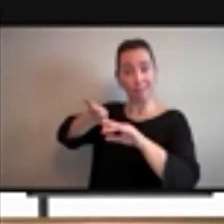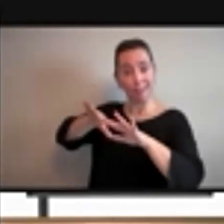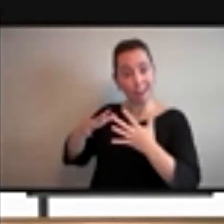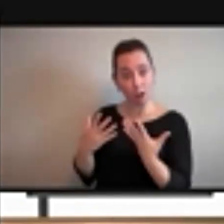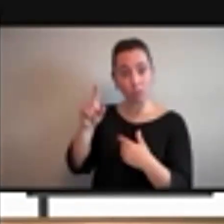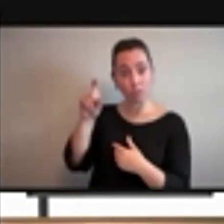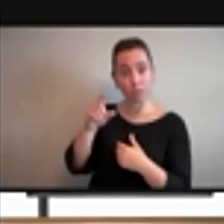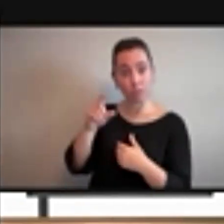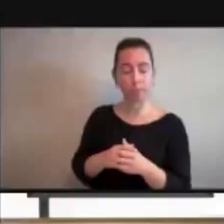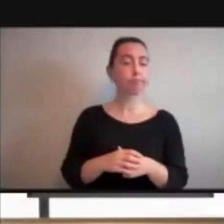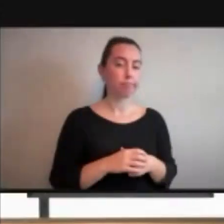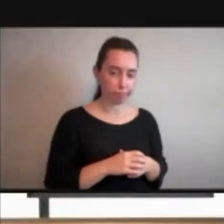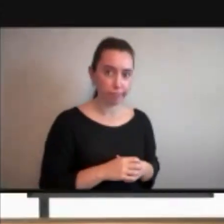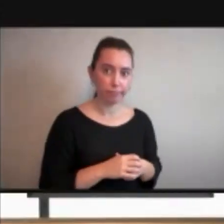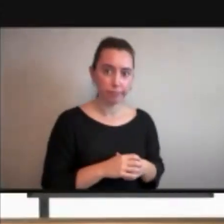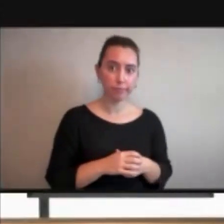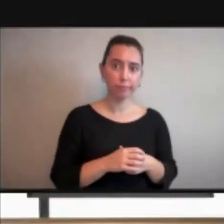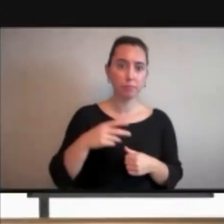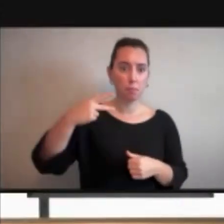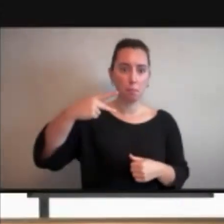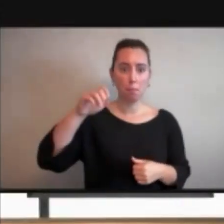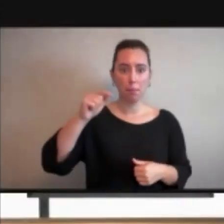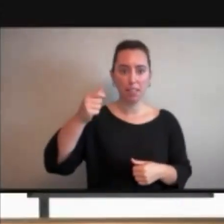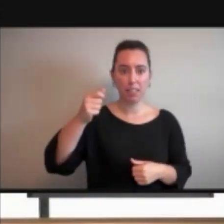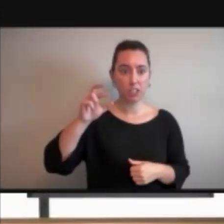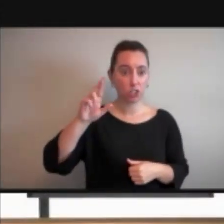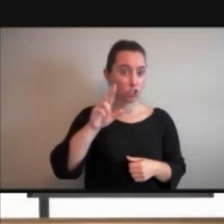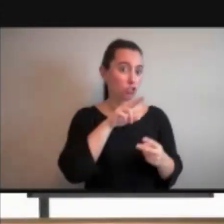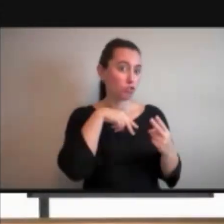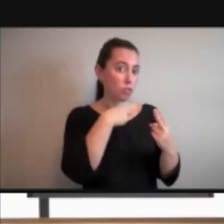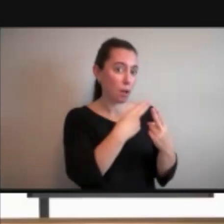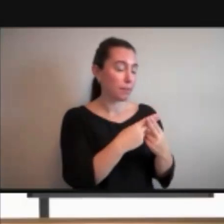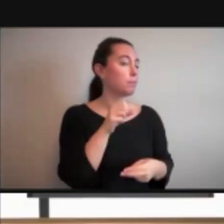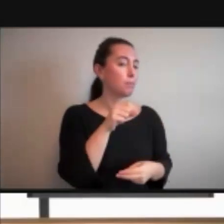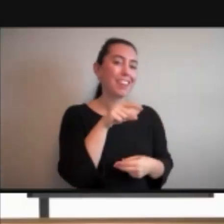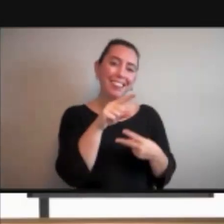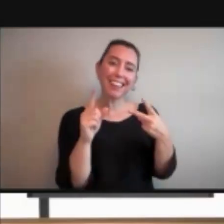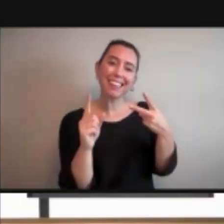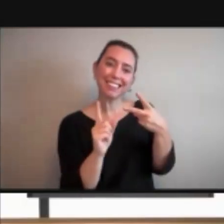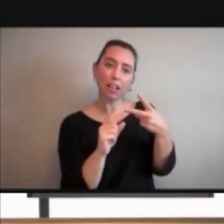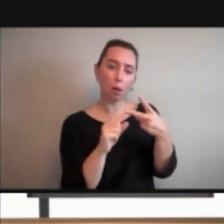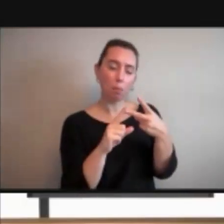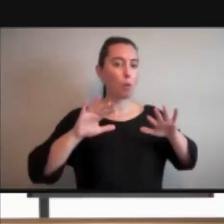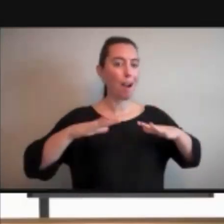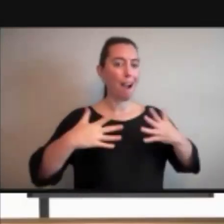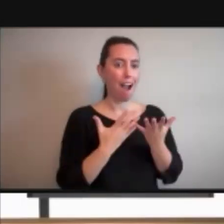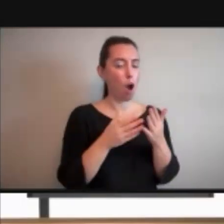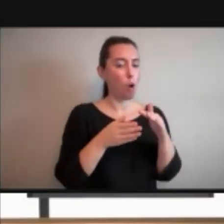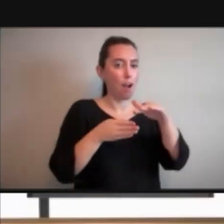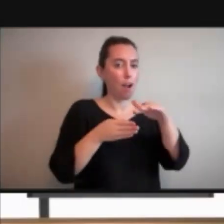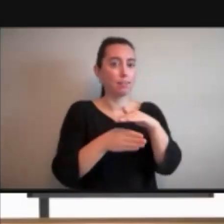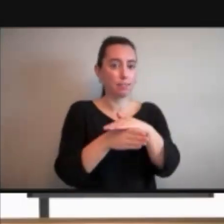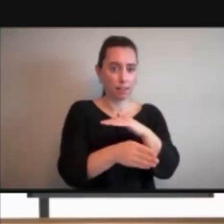Yes, that was the second point of how it should be effective and accessible. So the